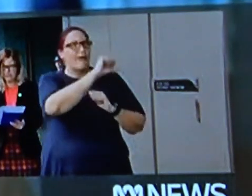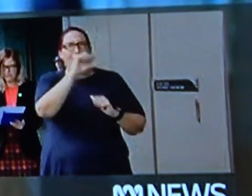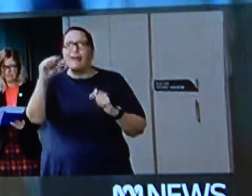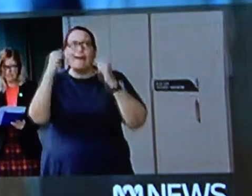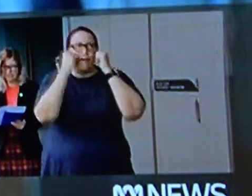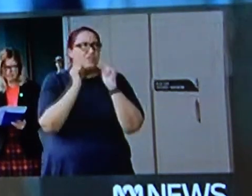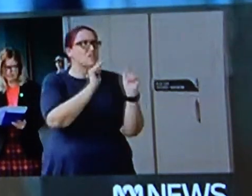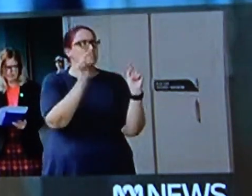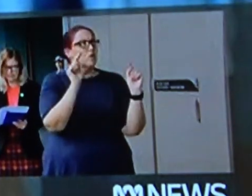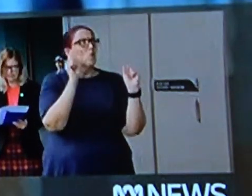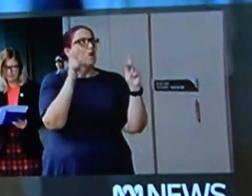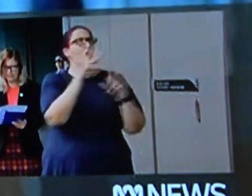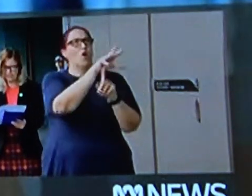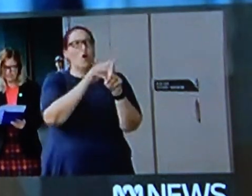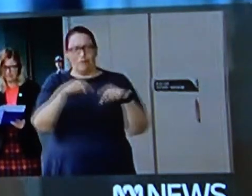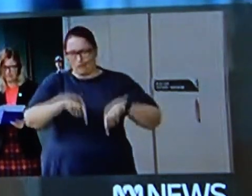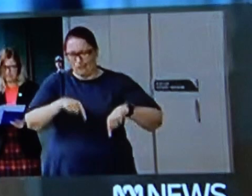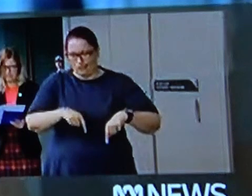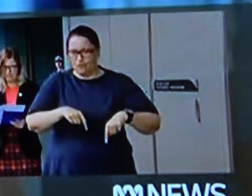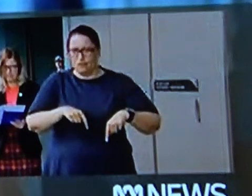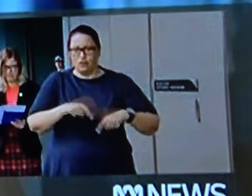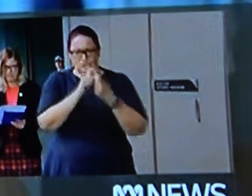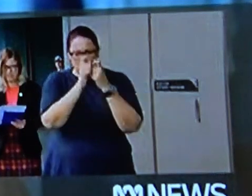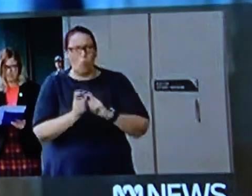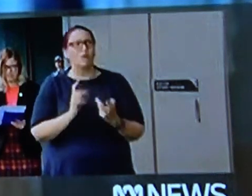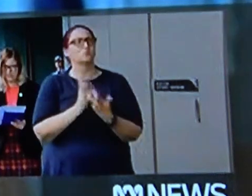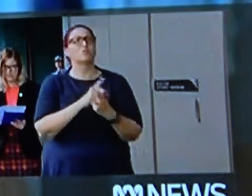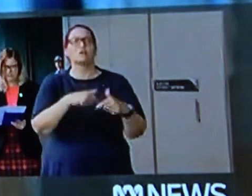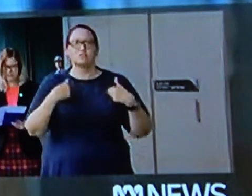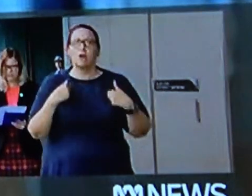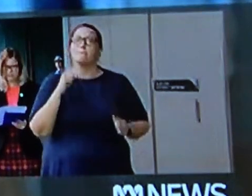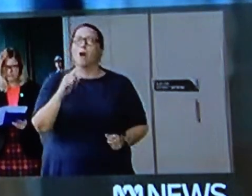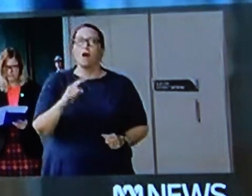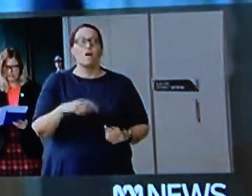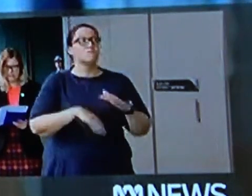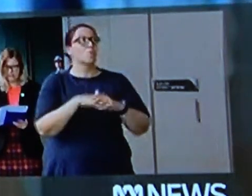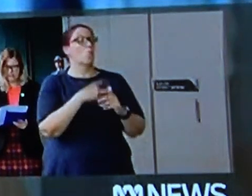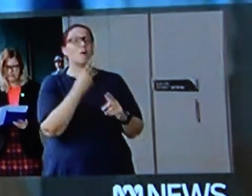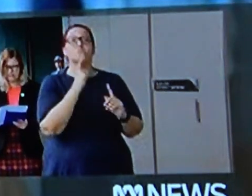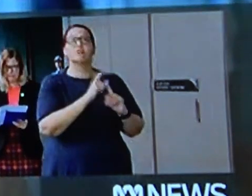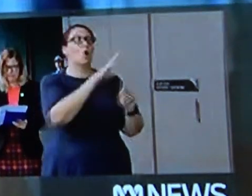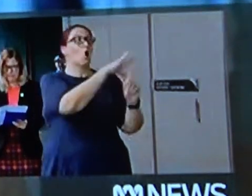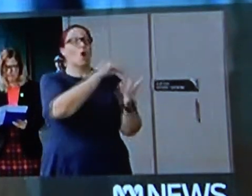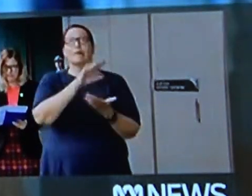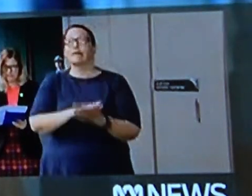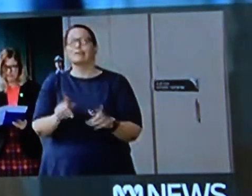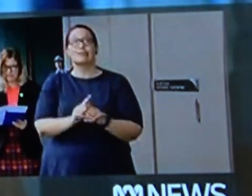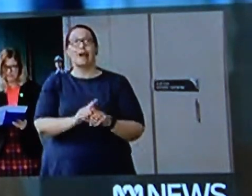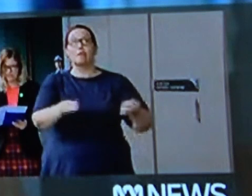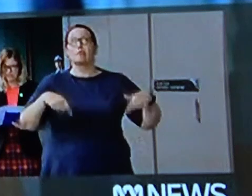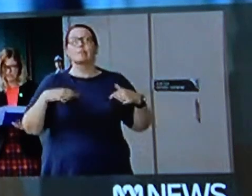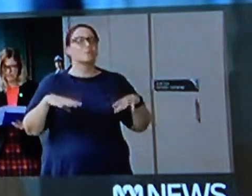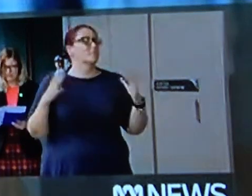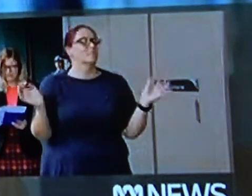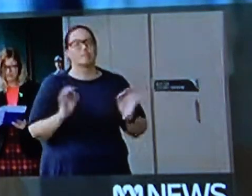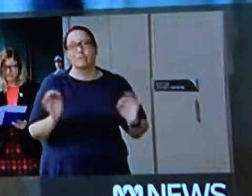Wales is based on our best advice. It's based on health advice. And we're doing everything we can to reduce the spread and keep people